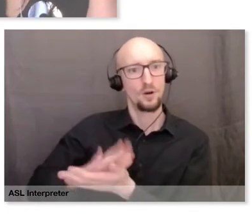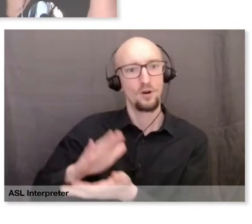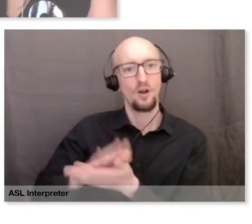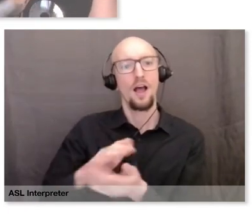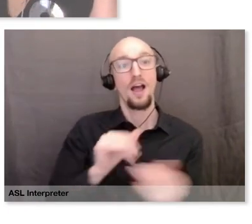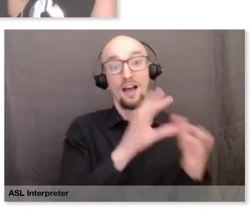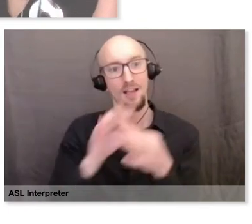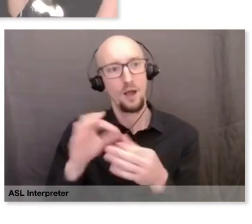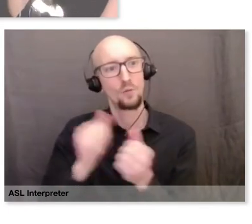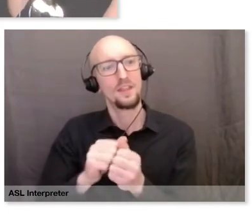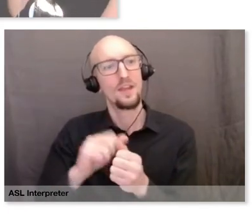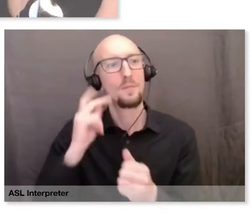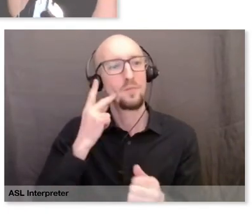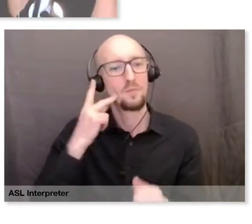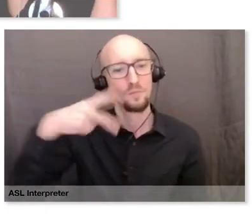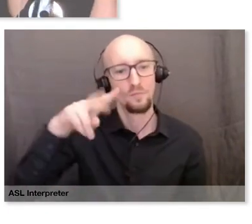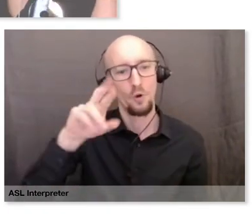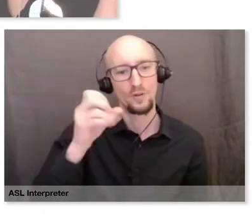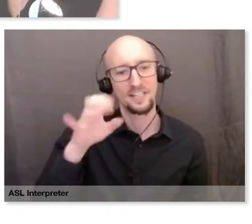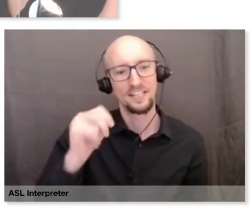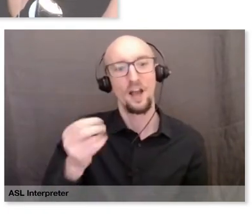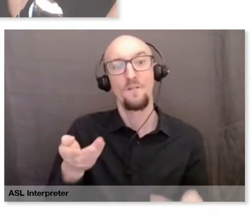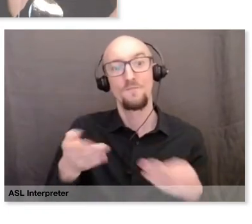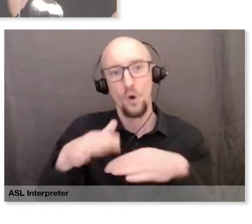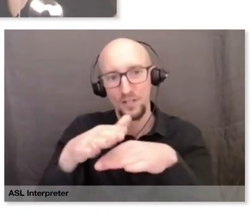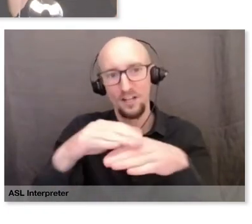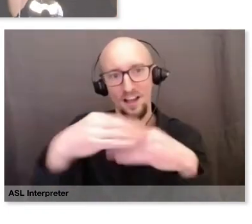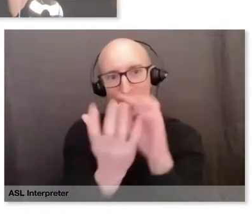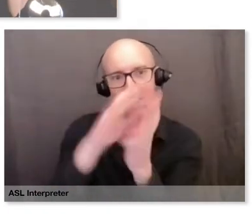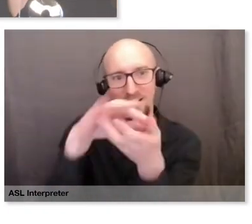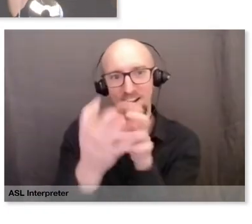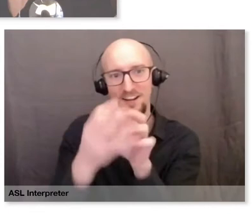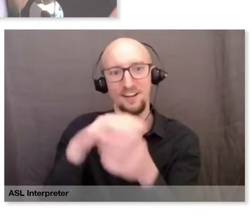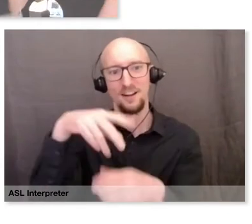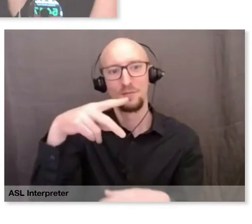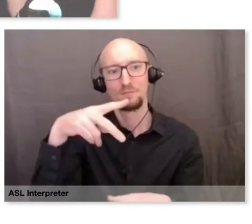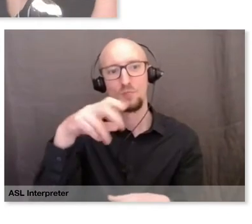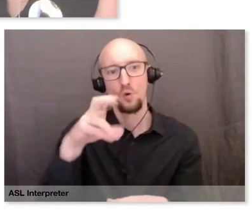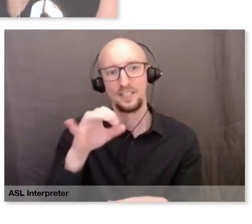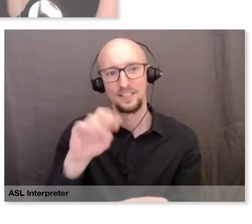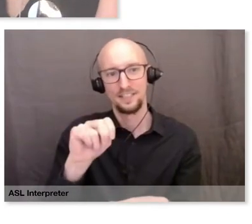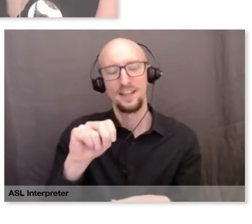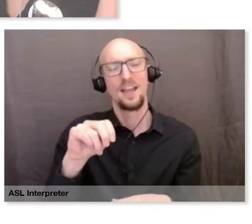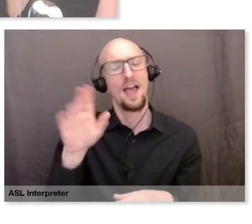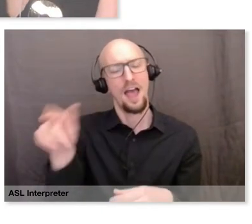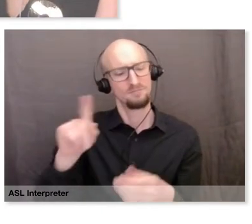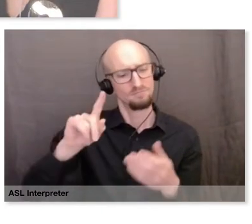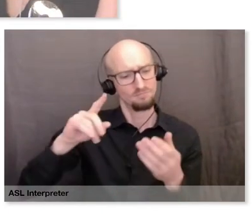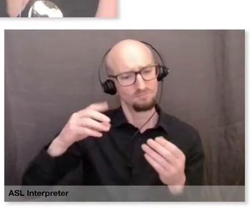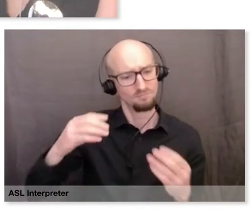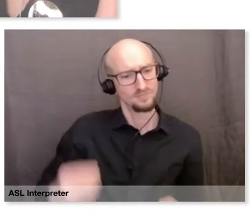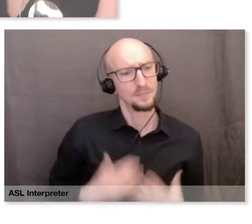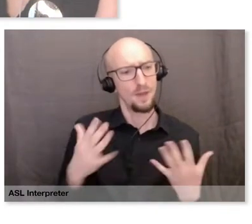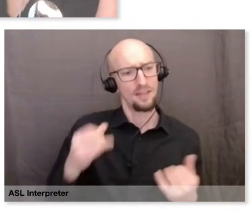protein unfolding, and then to a really, I think, inspired connection to unfolding as